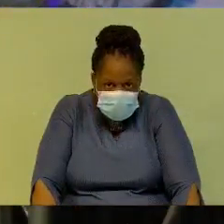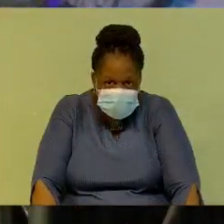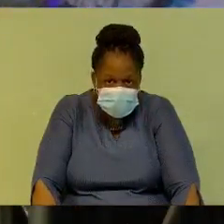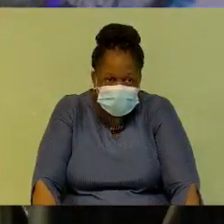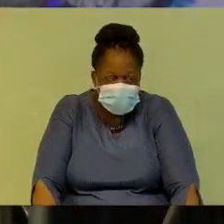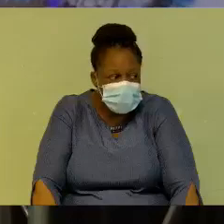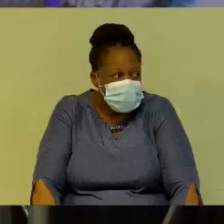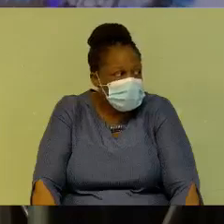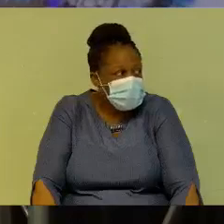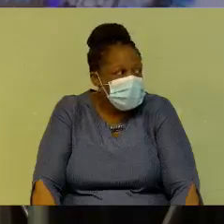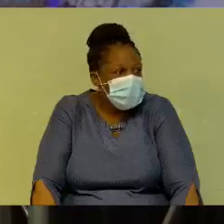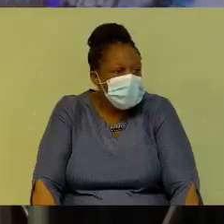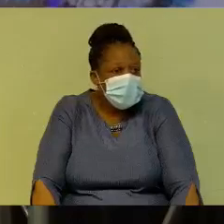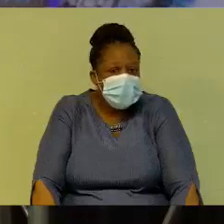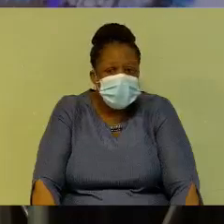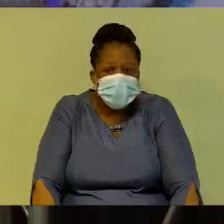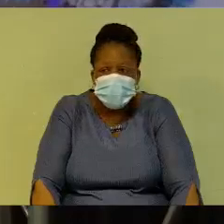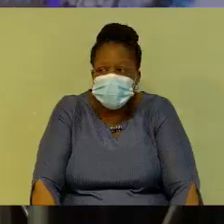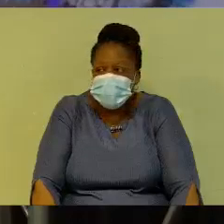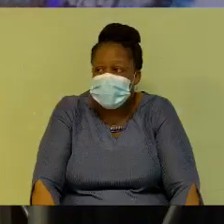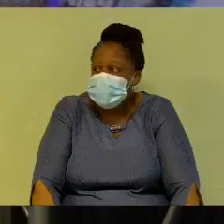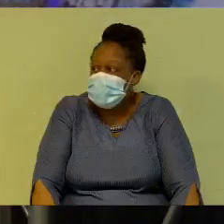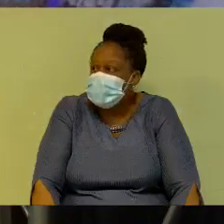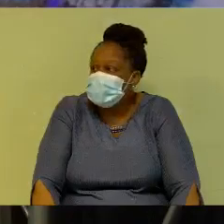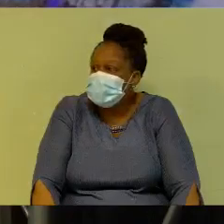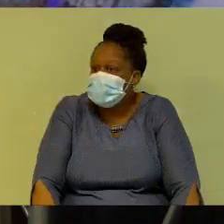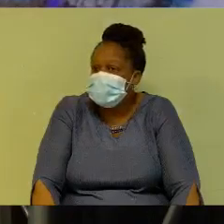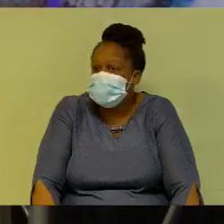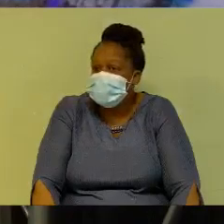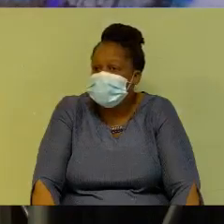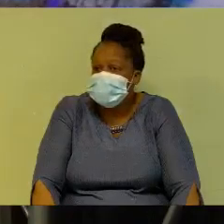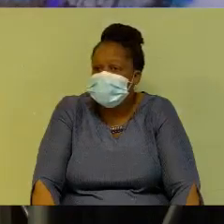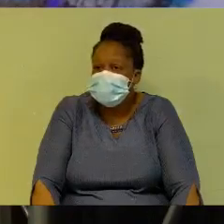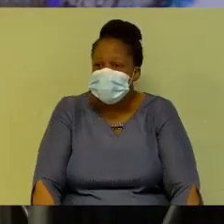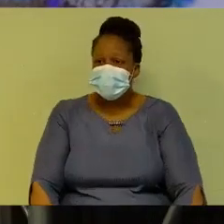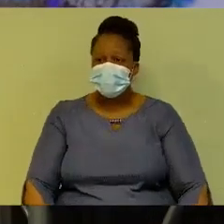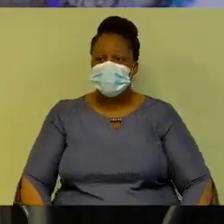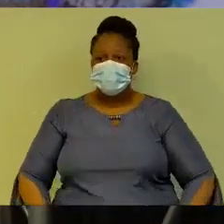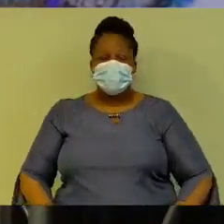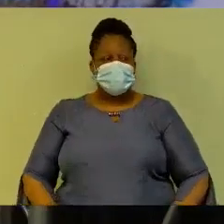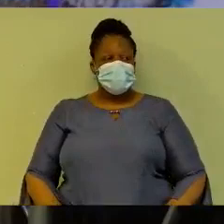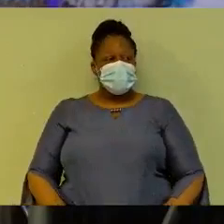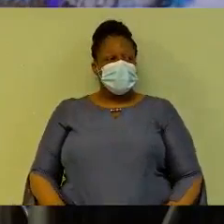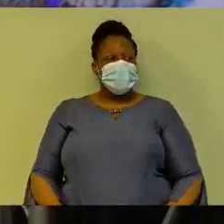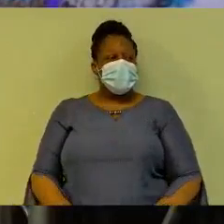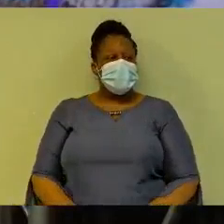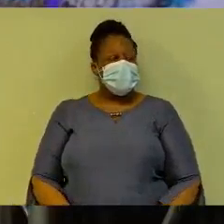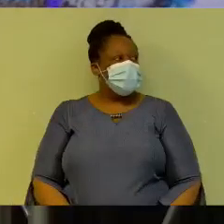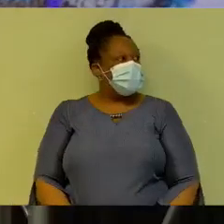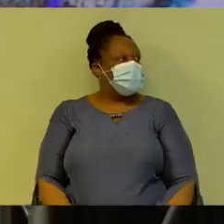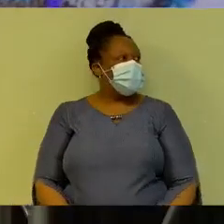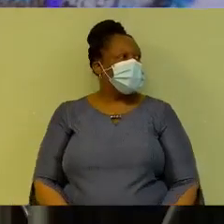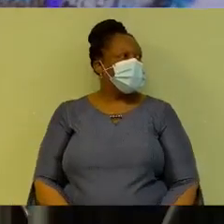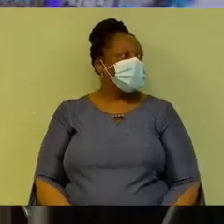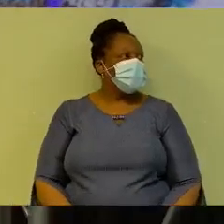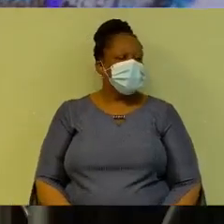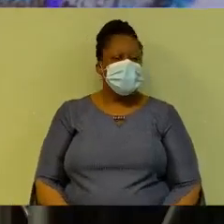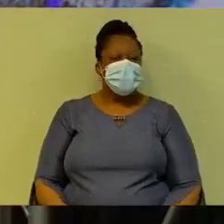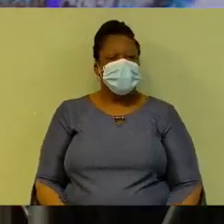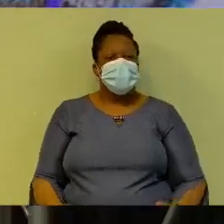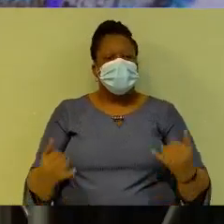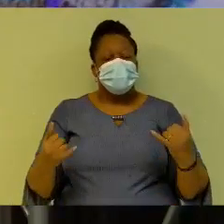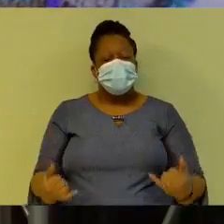Thank you very much, Mrs. Christopher, Director of the Department of Gender Affairs. I now invite